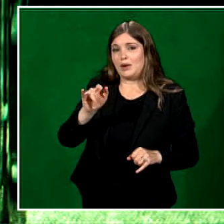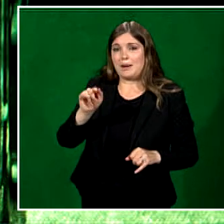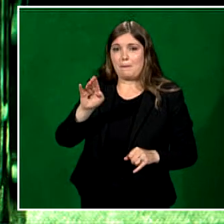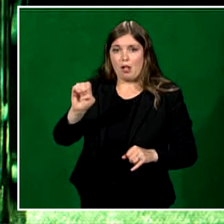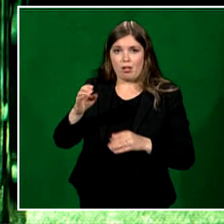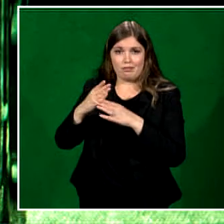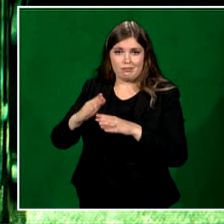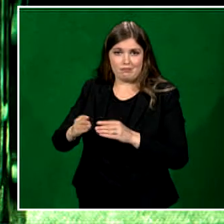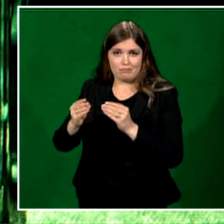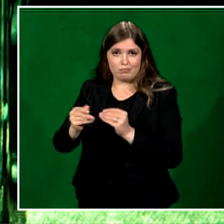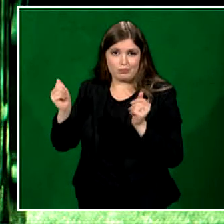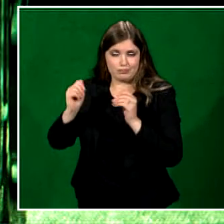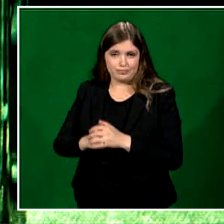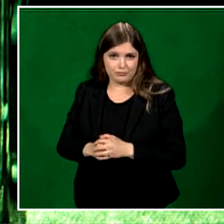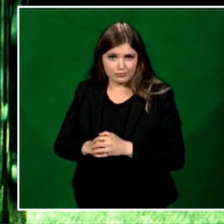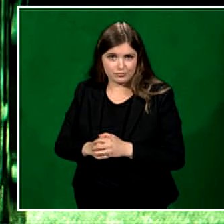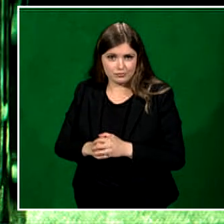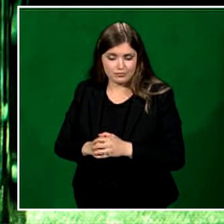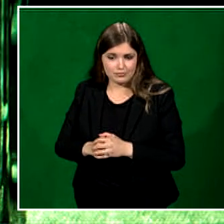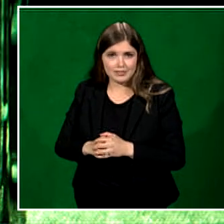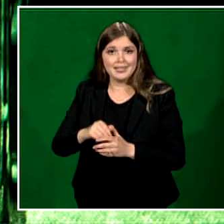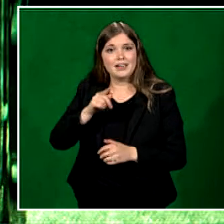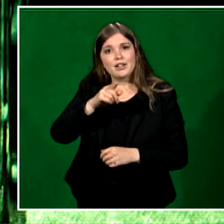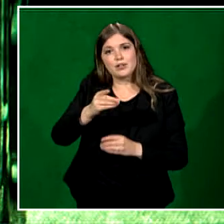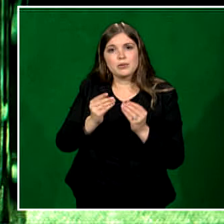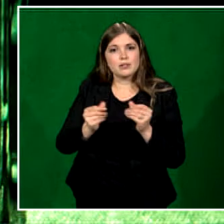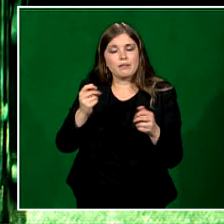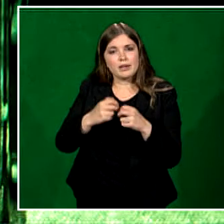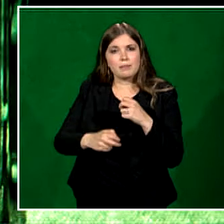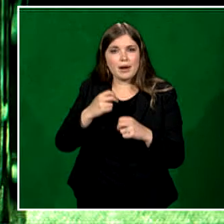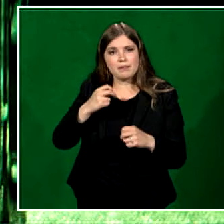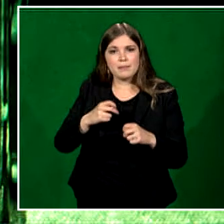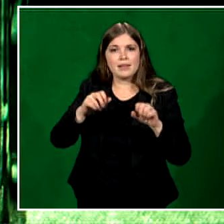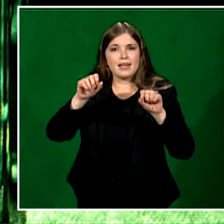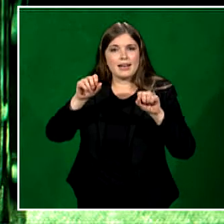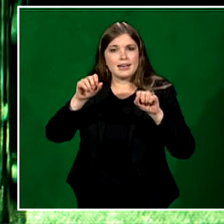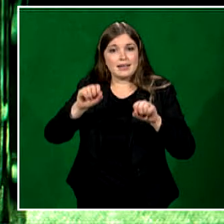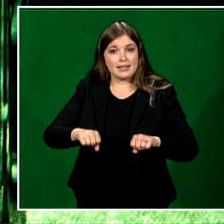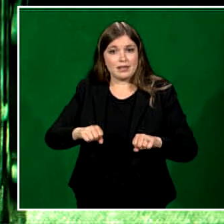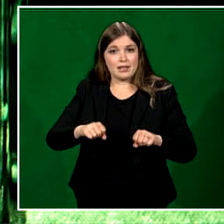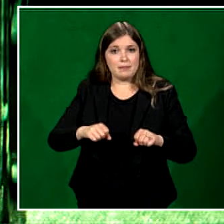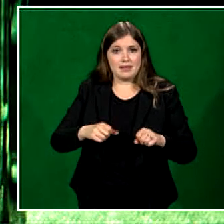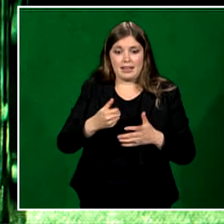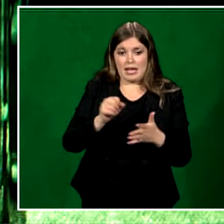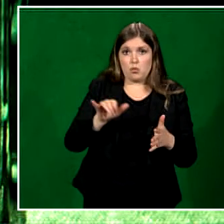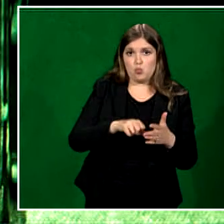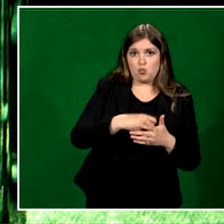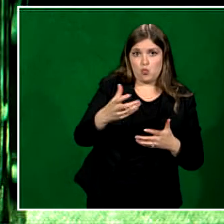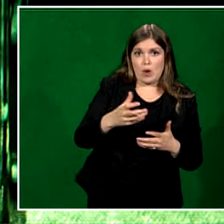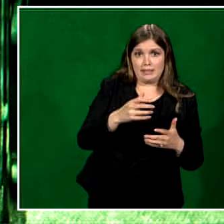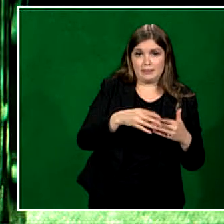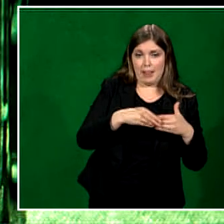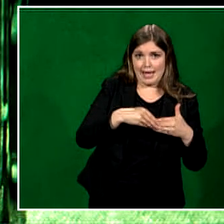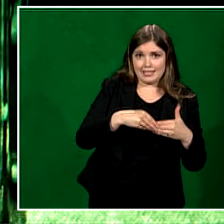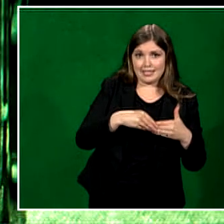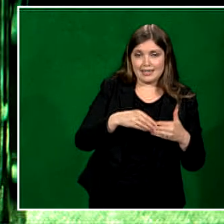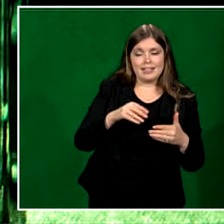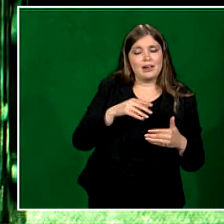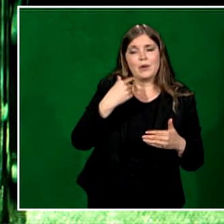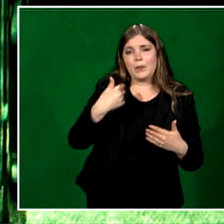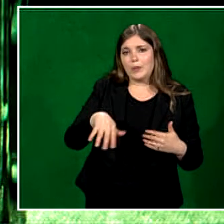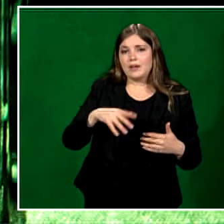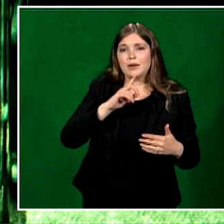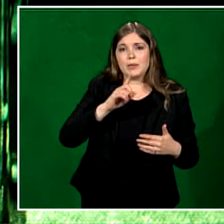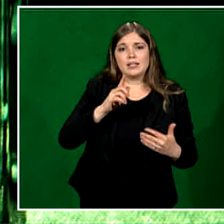in tackling a problem that is as intractable as waste plastic, it offers a